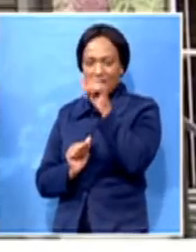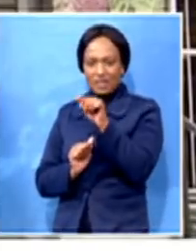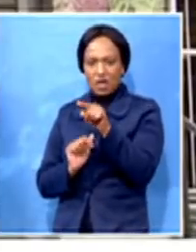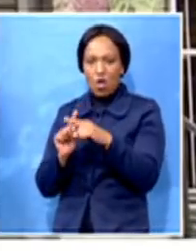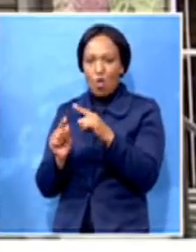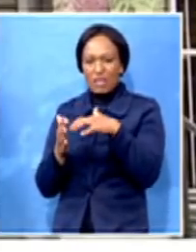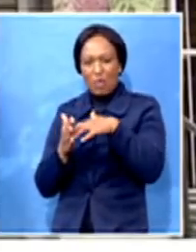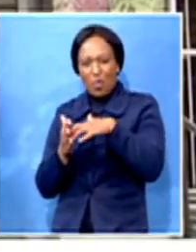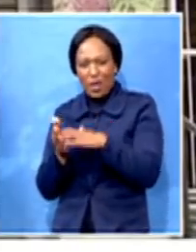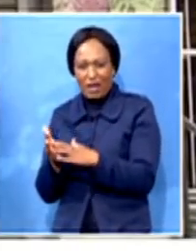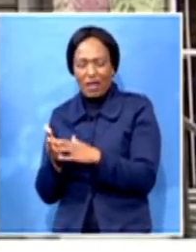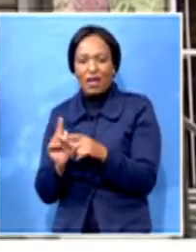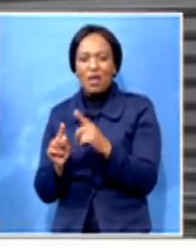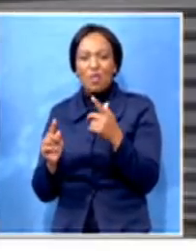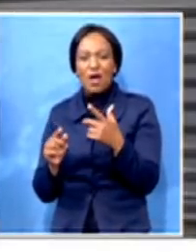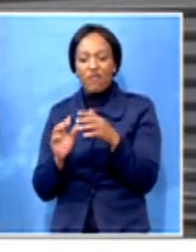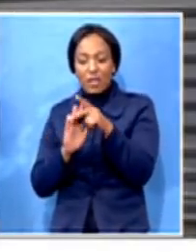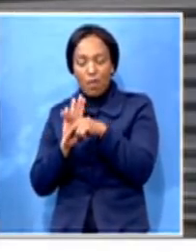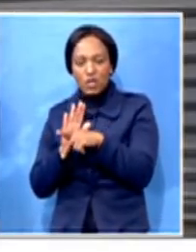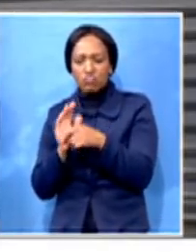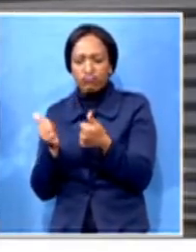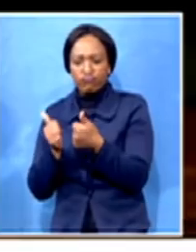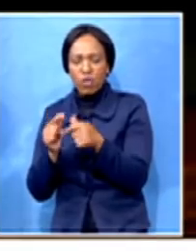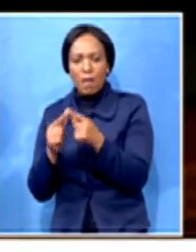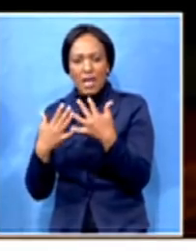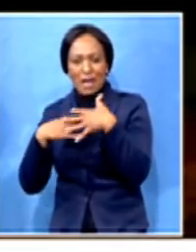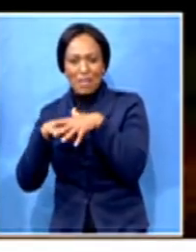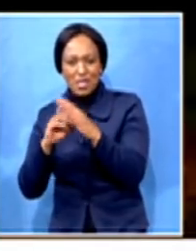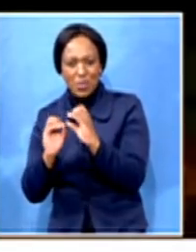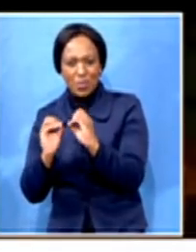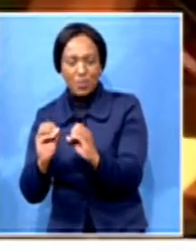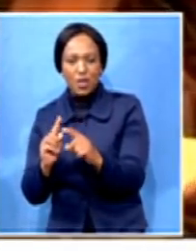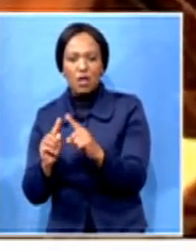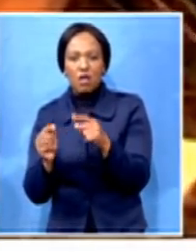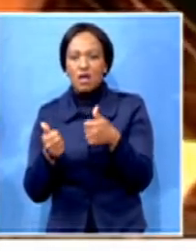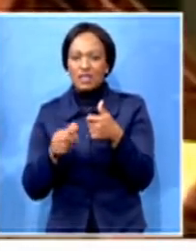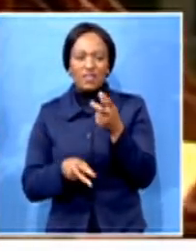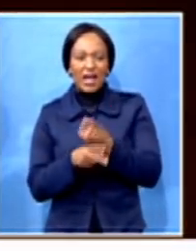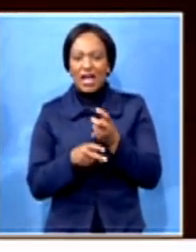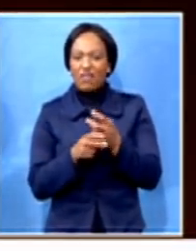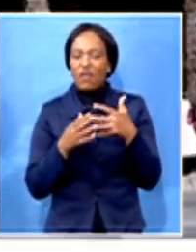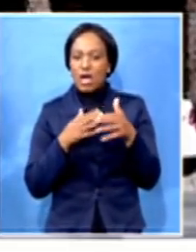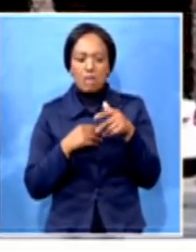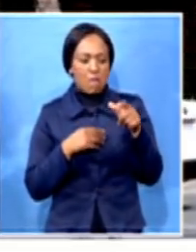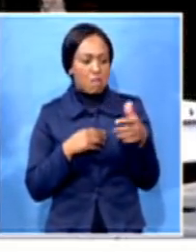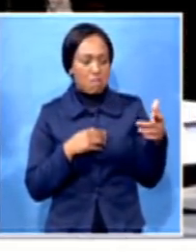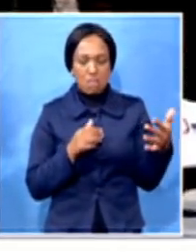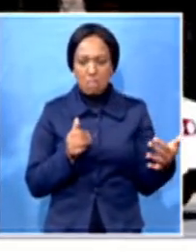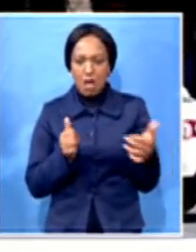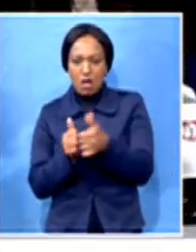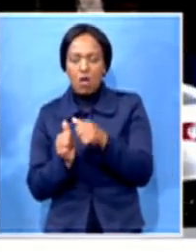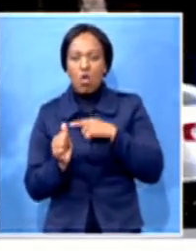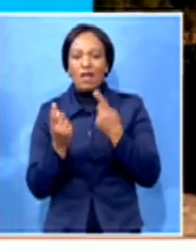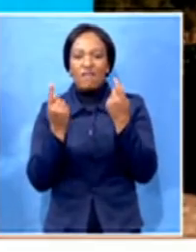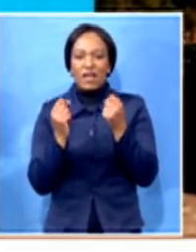weak when it comes to actual policy implementation. It is difficult to go and motivate for anyone to partner into a financing